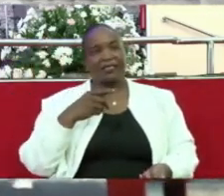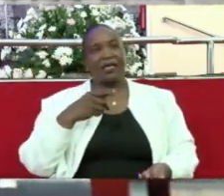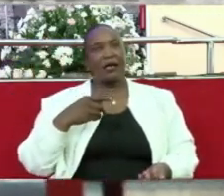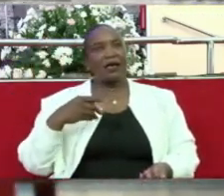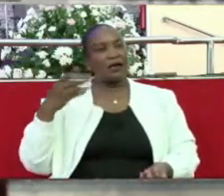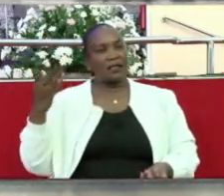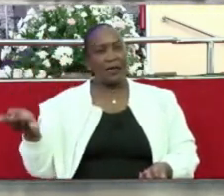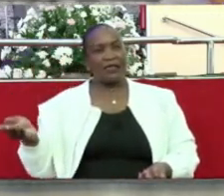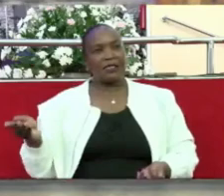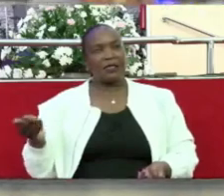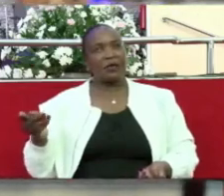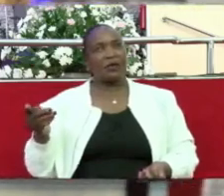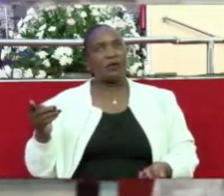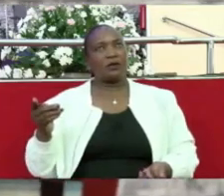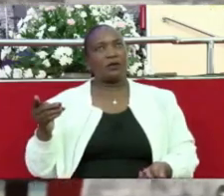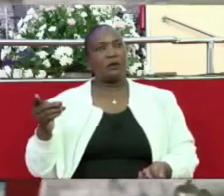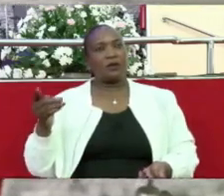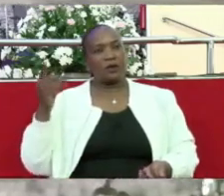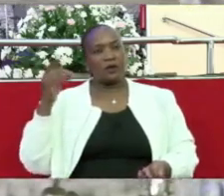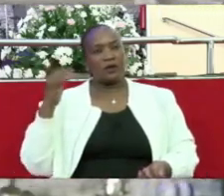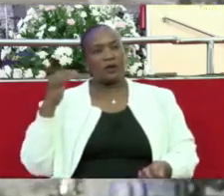but he's inviting us into his army